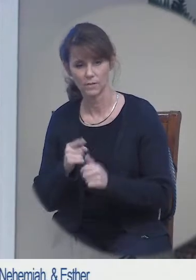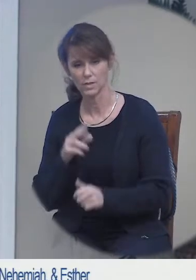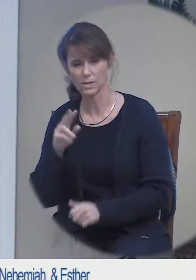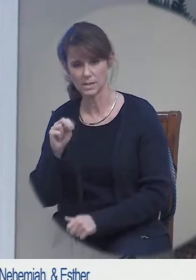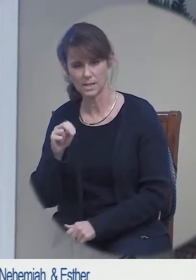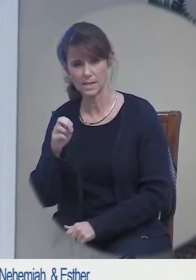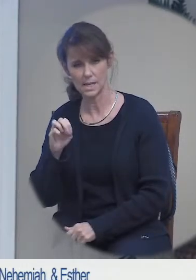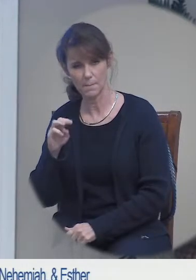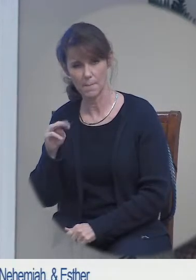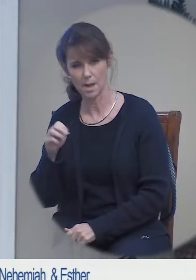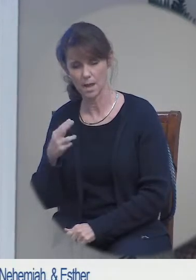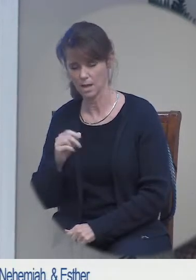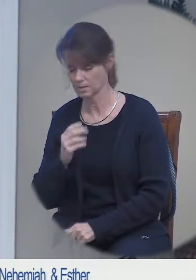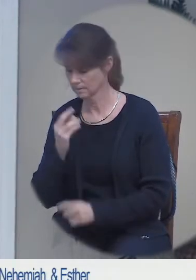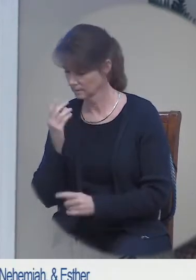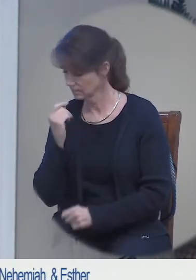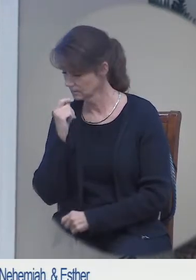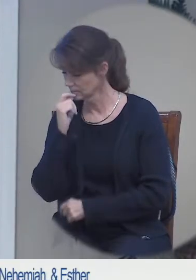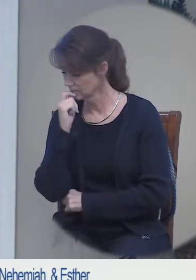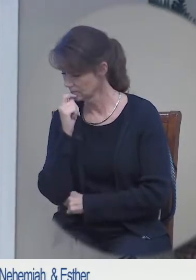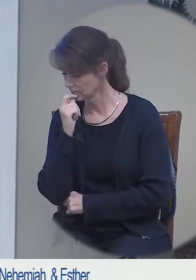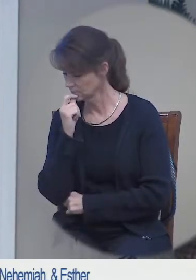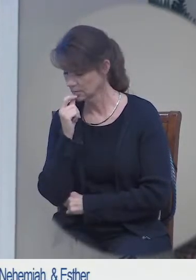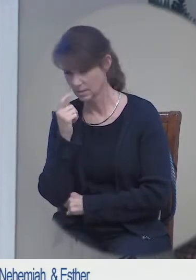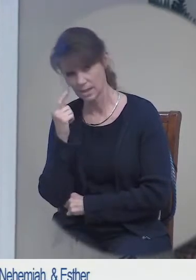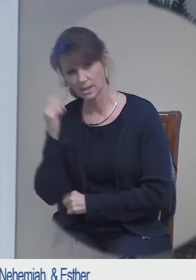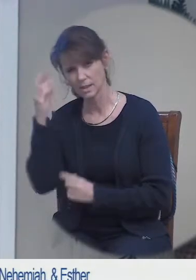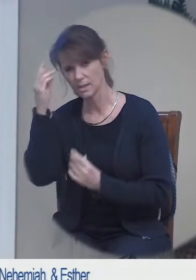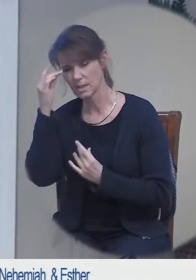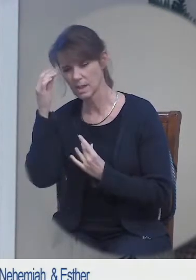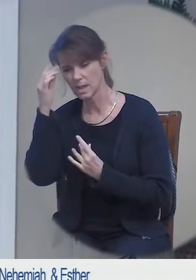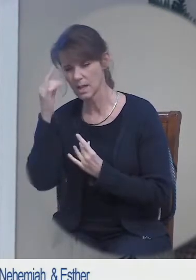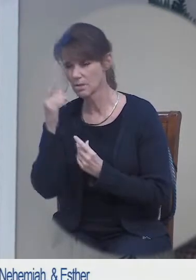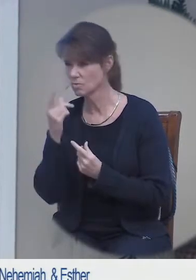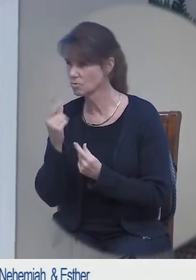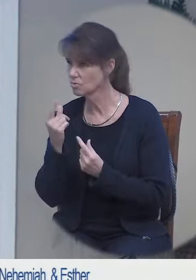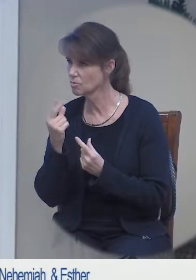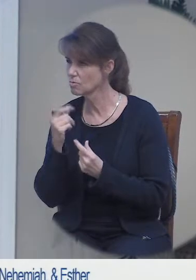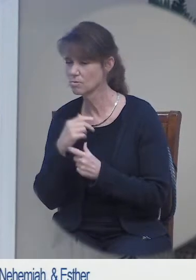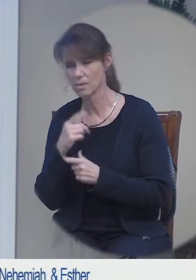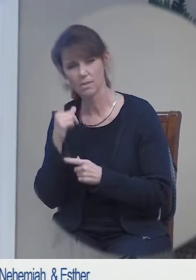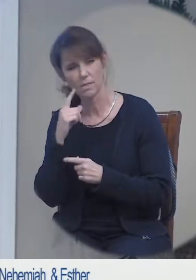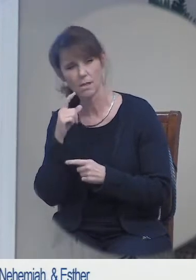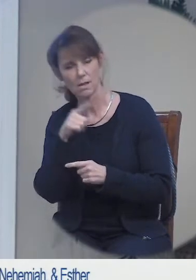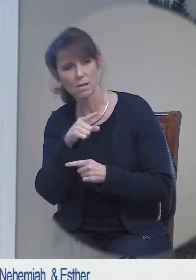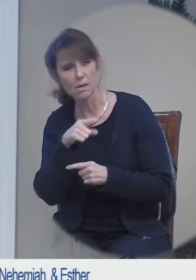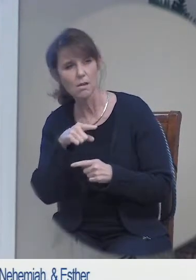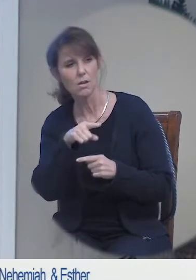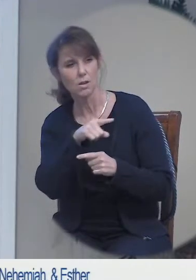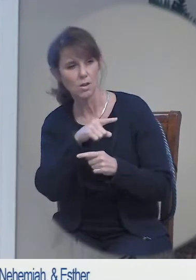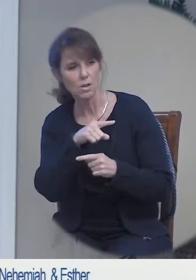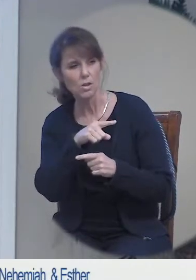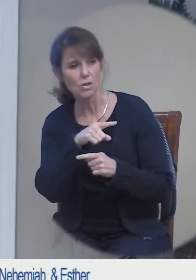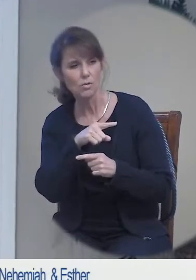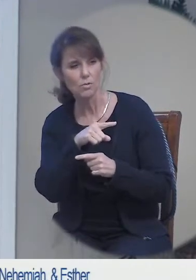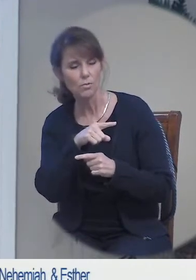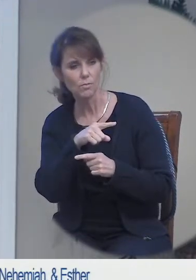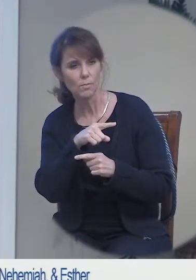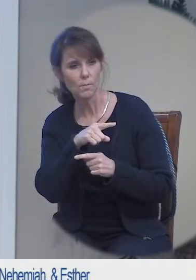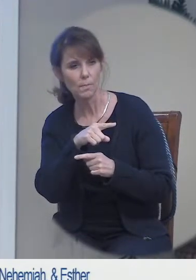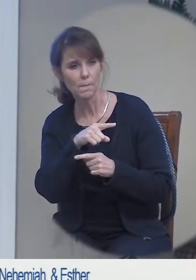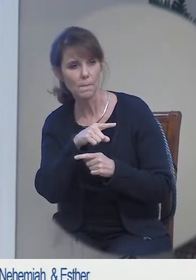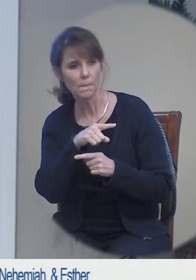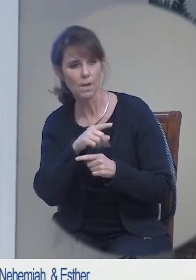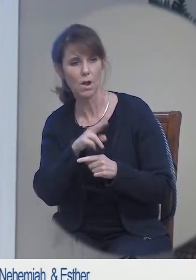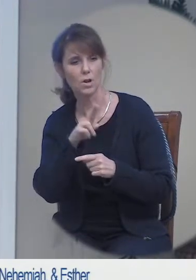verse 7, I consulted with myself and contended with the nobles and rulers and said to them, you are exacting